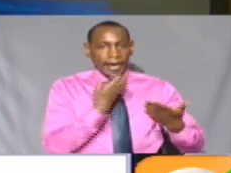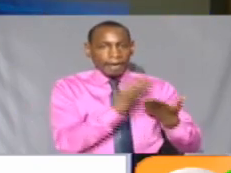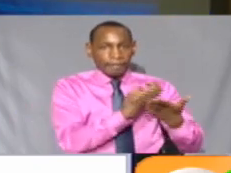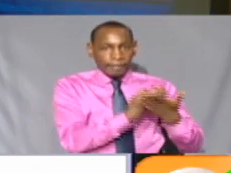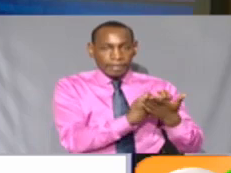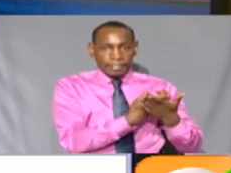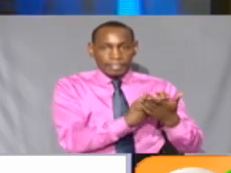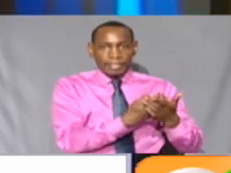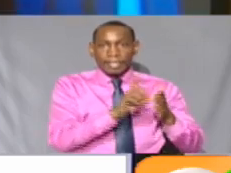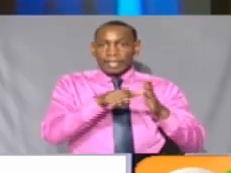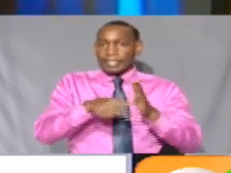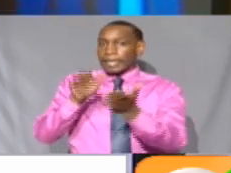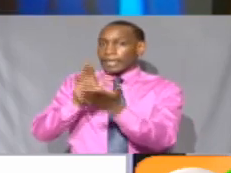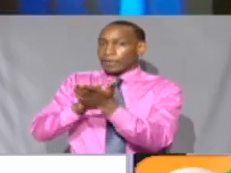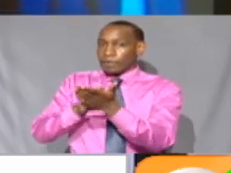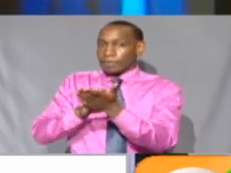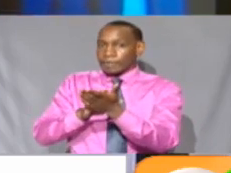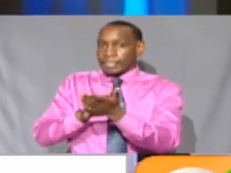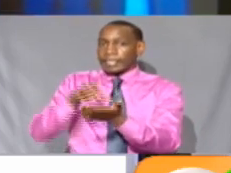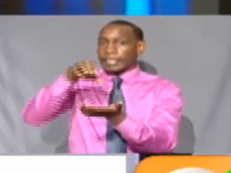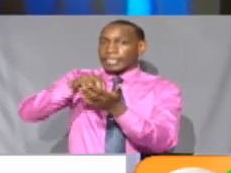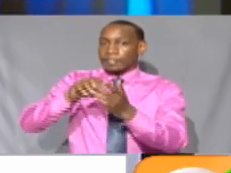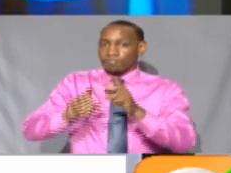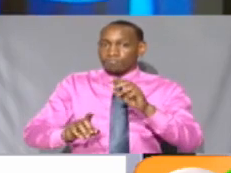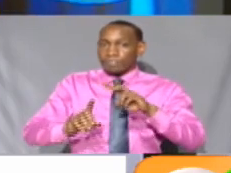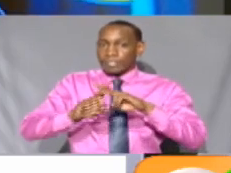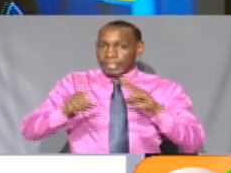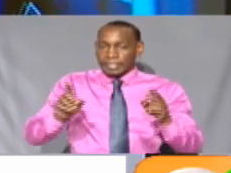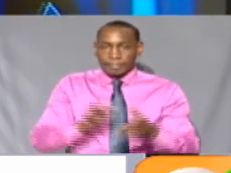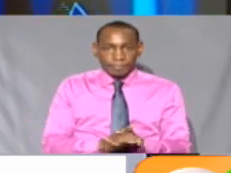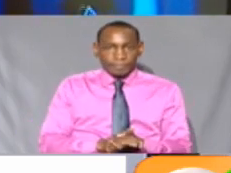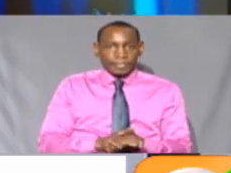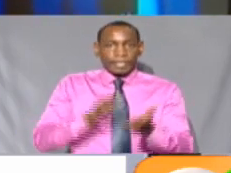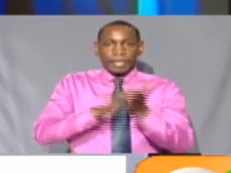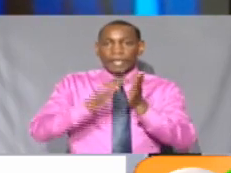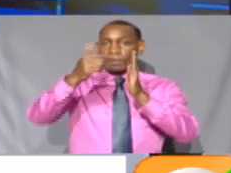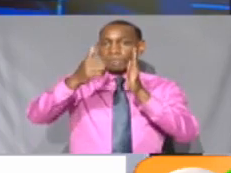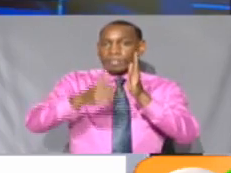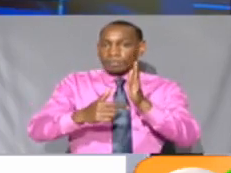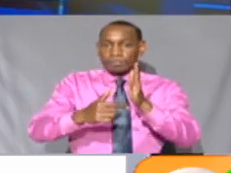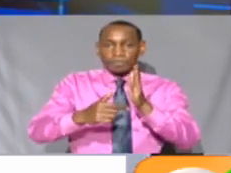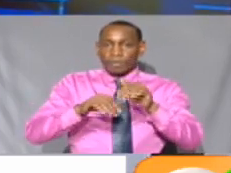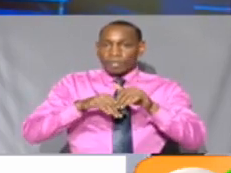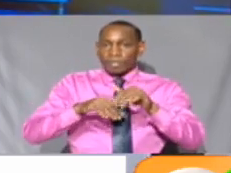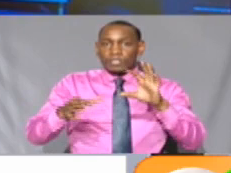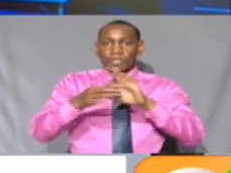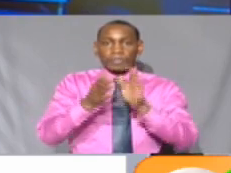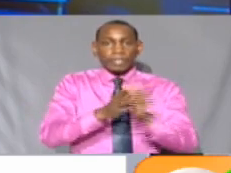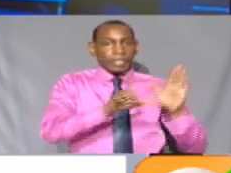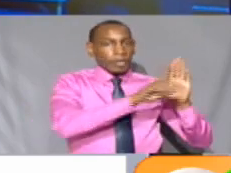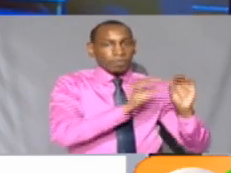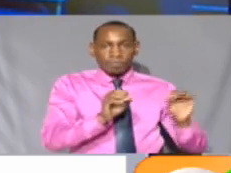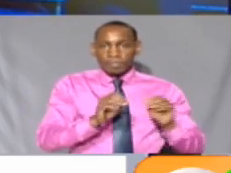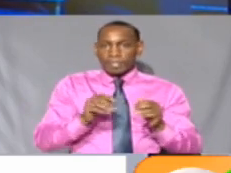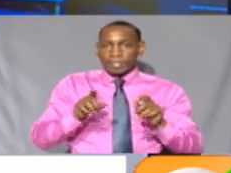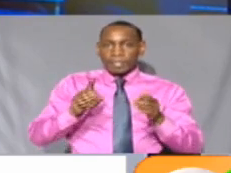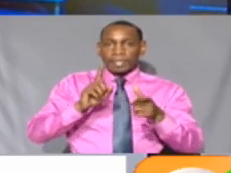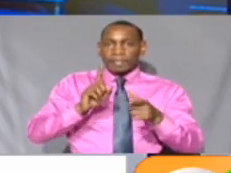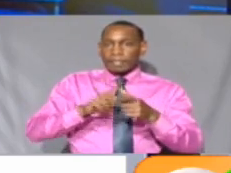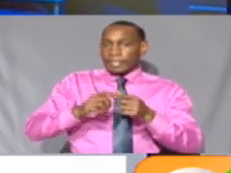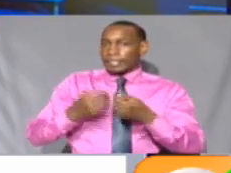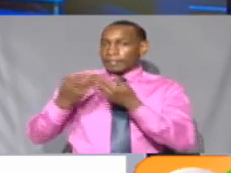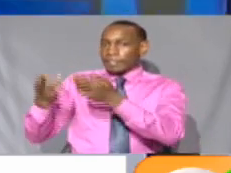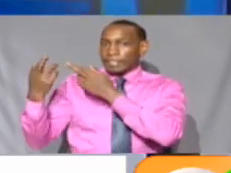and recommends charges. Those recommendations are not binding in law. He then hands over the